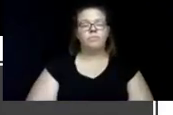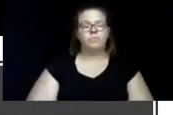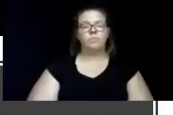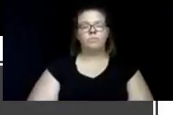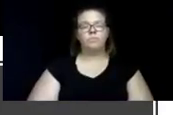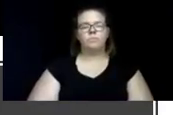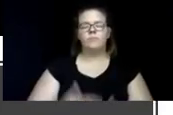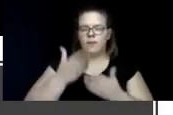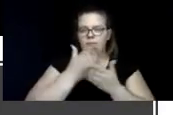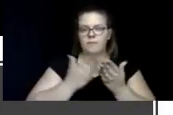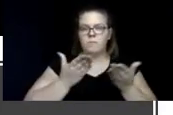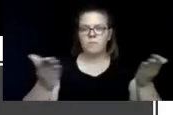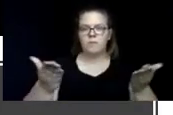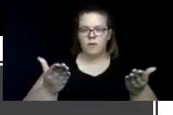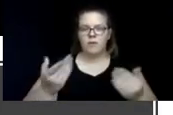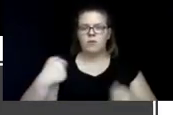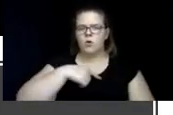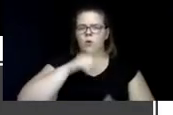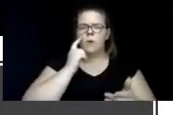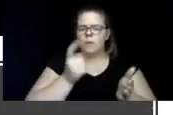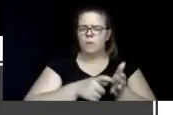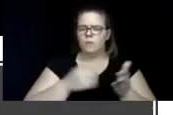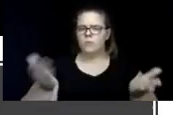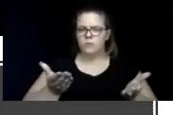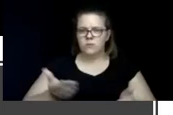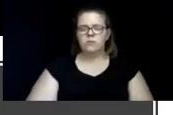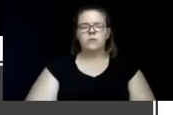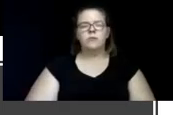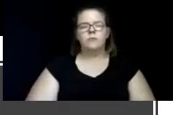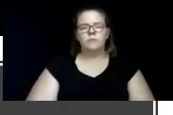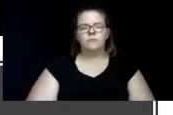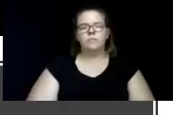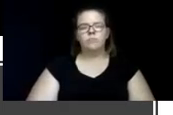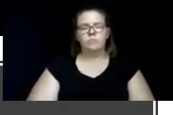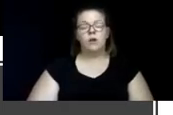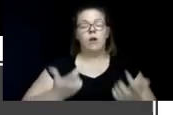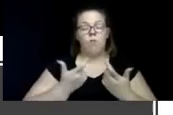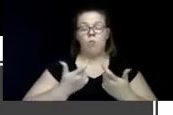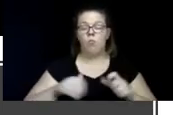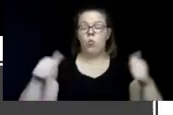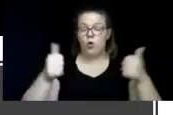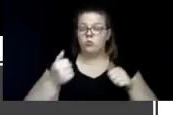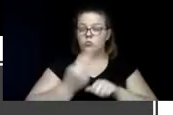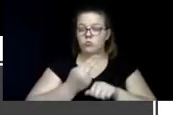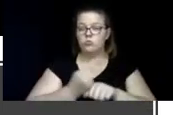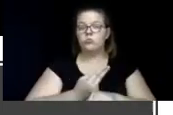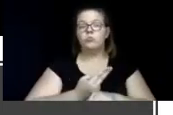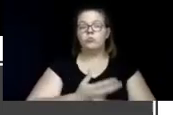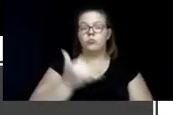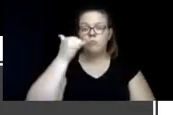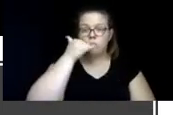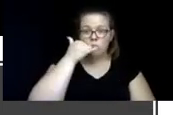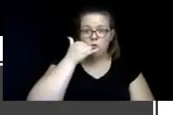Some things that we noticed here. There was a much larger utilization of